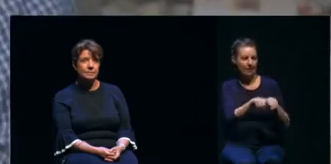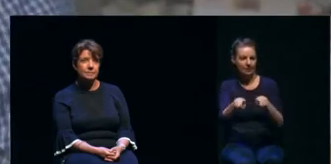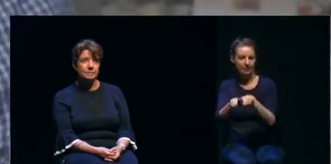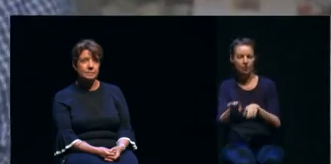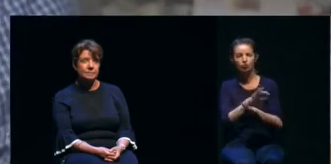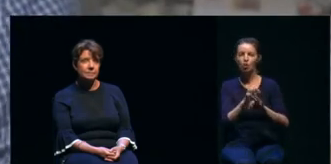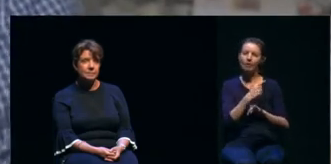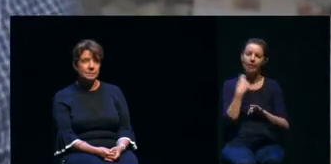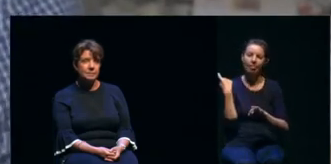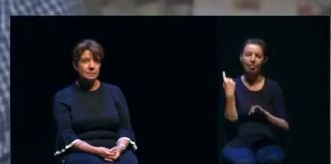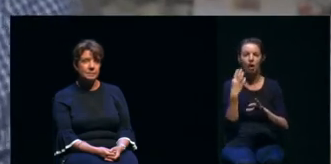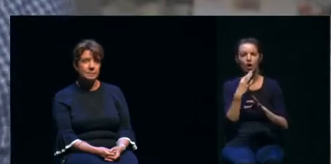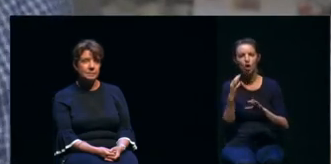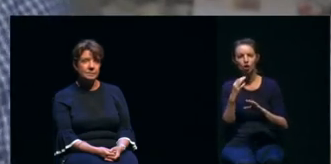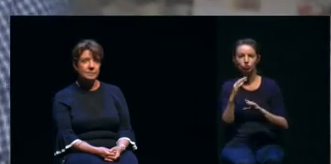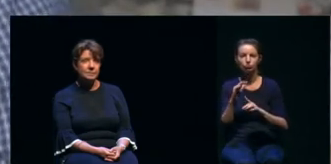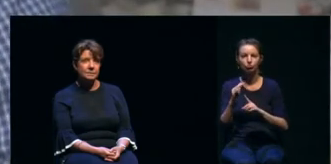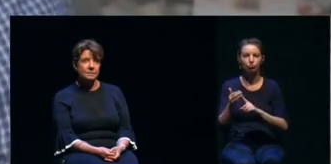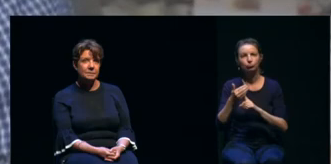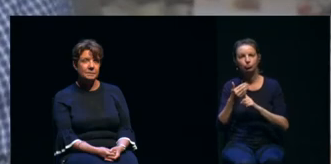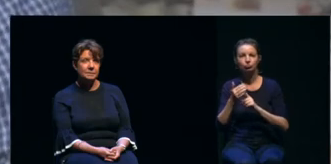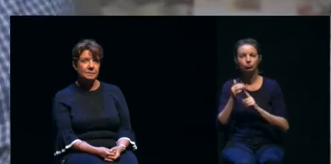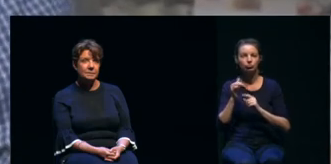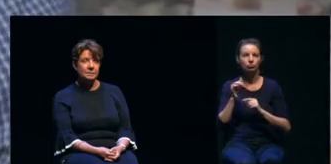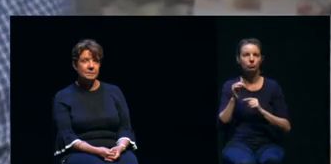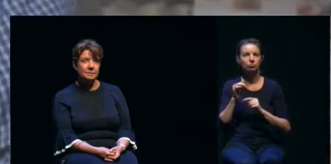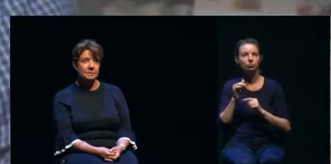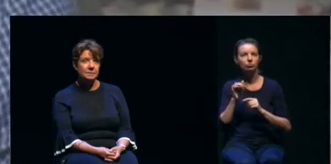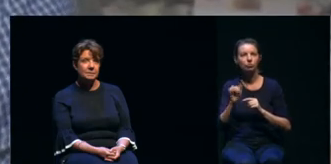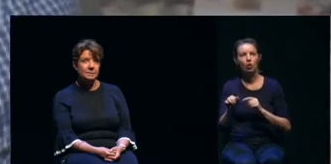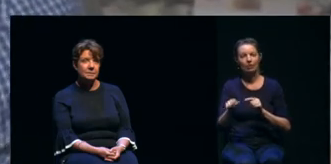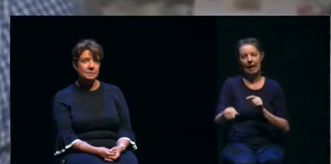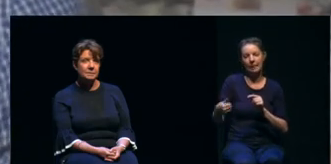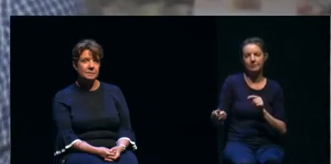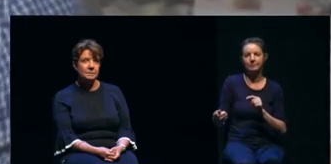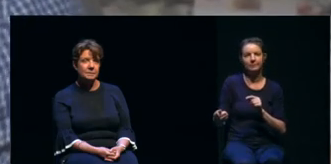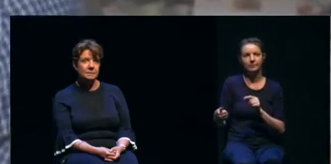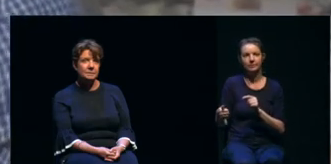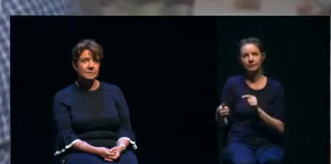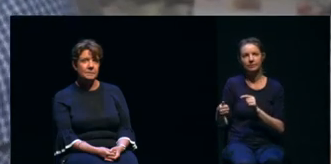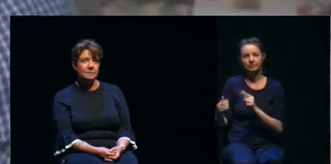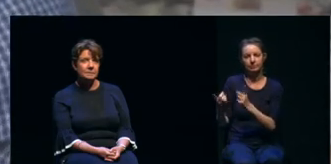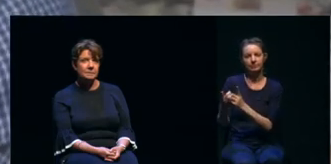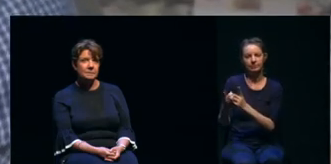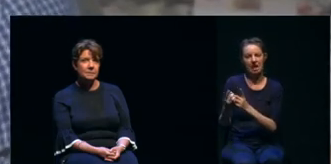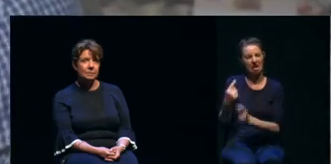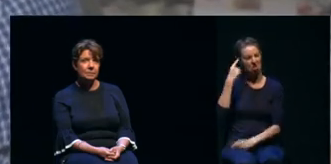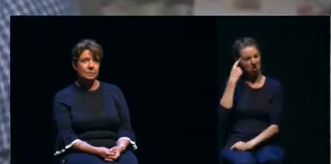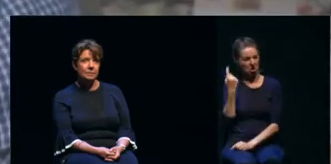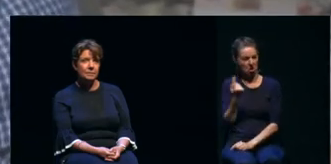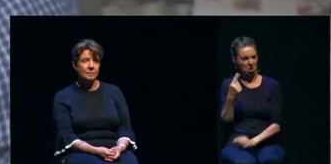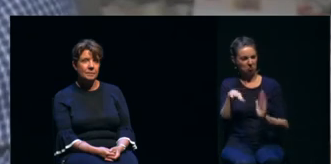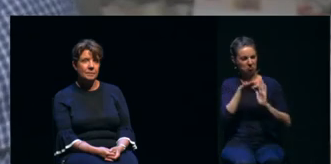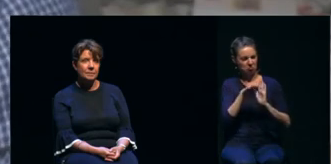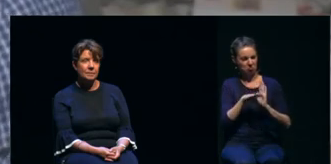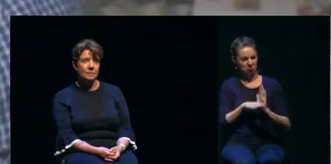shalt not kill, you must not covet your neighbour's ass, you know, it was all this stuff. And I was just thinking, who are these commandments for? Because you